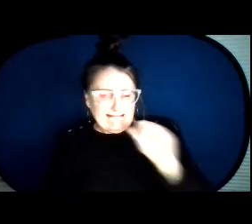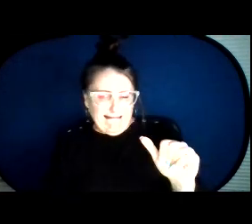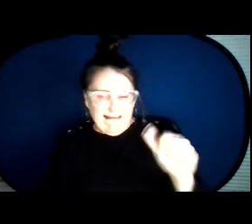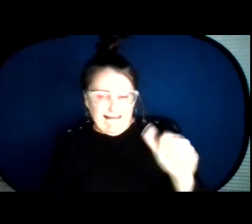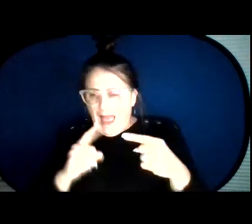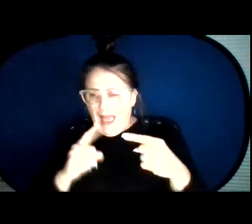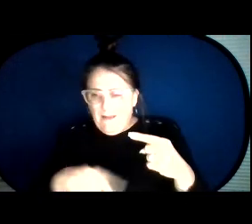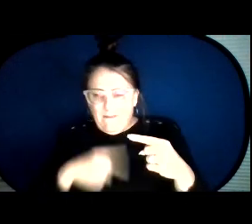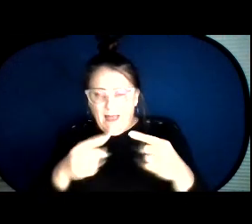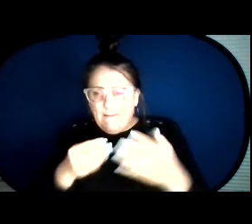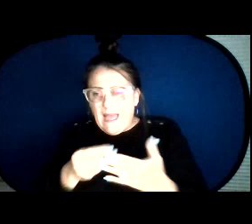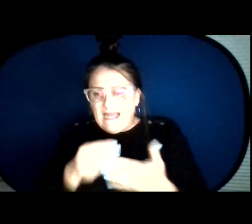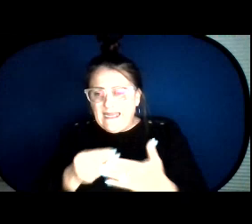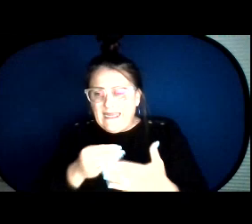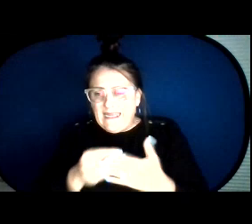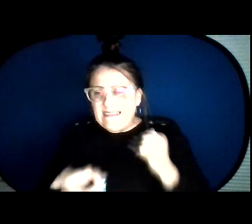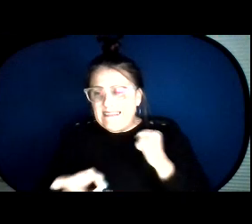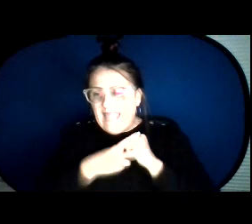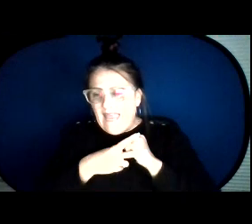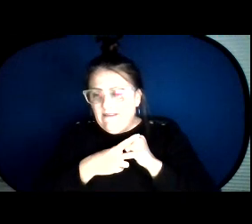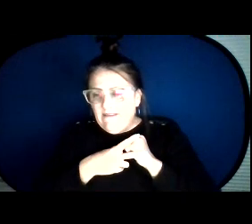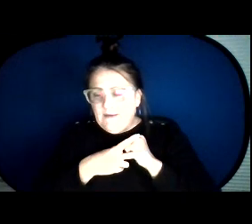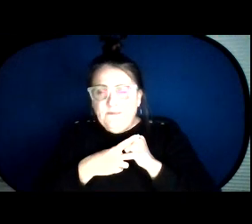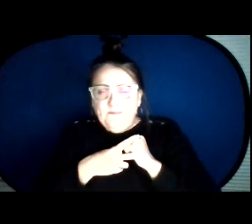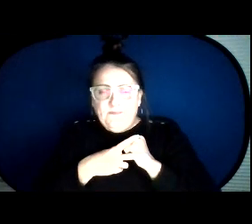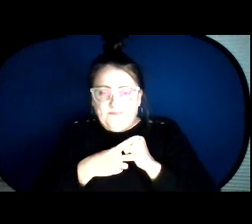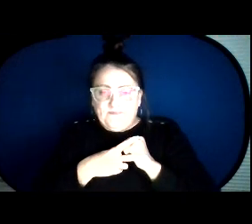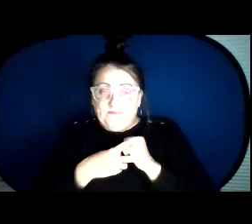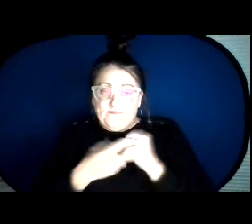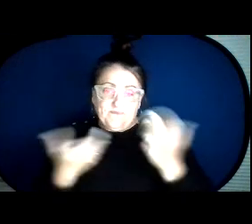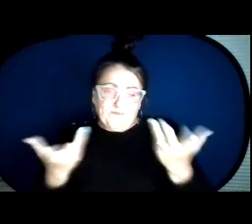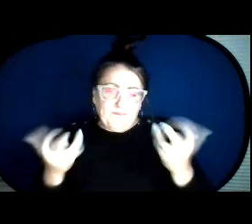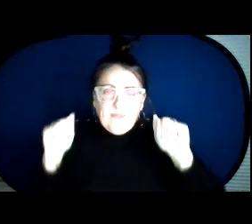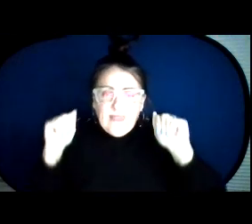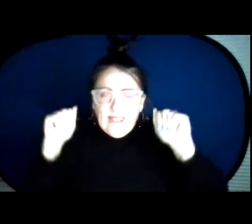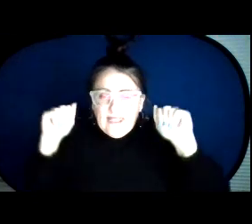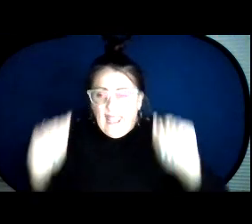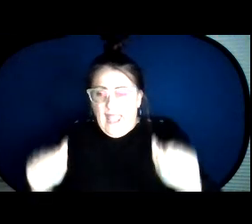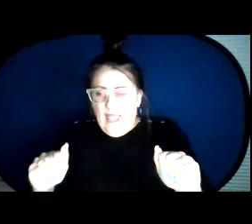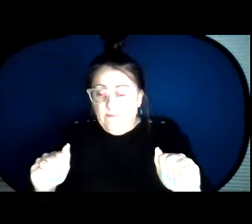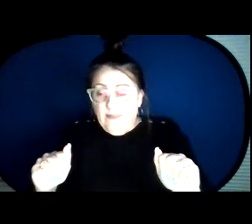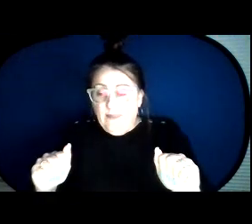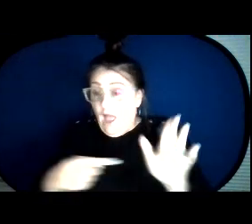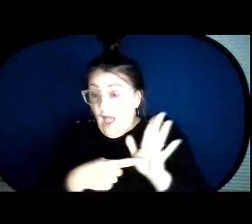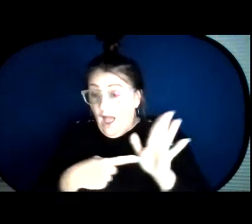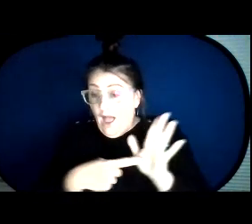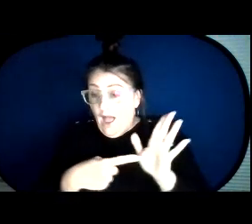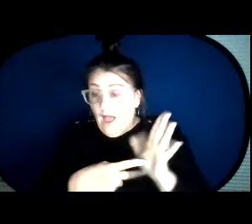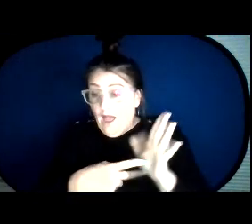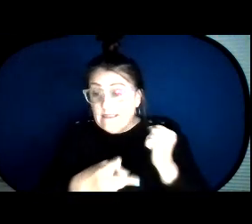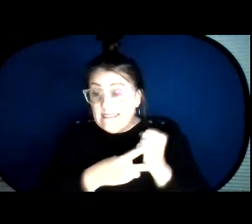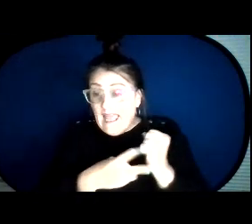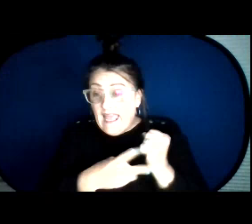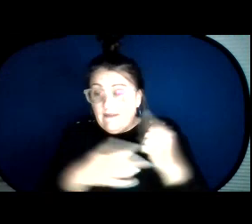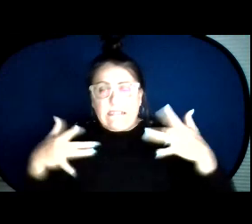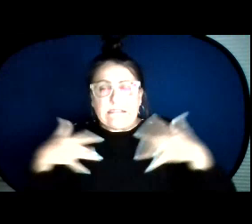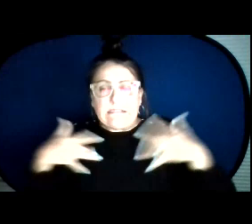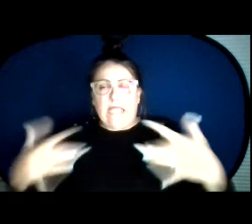much money we will save. It could be a signal that those savings must intentionally